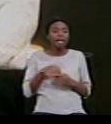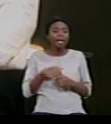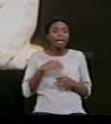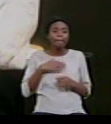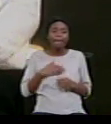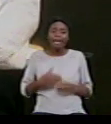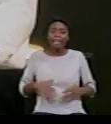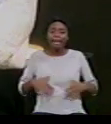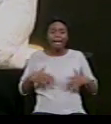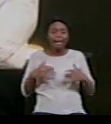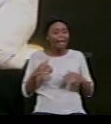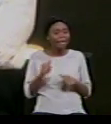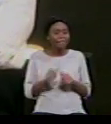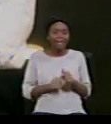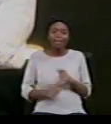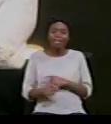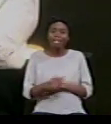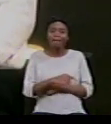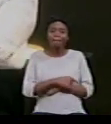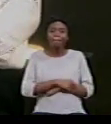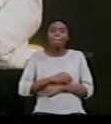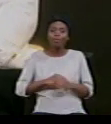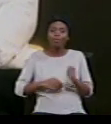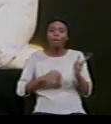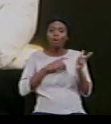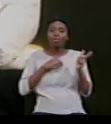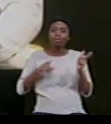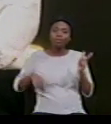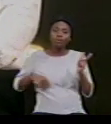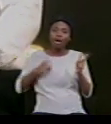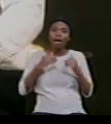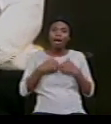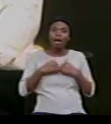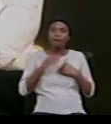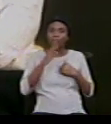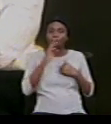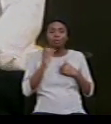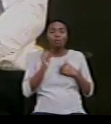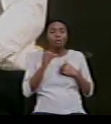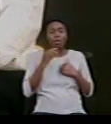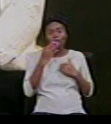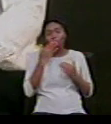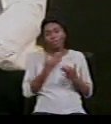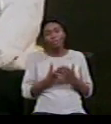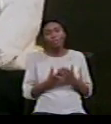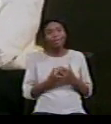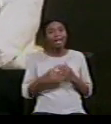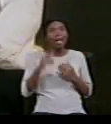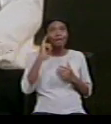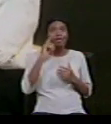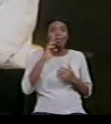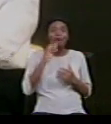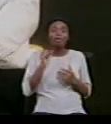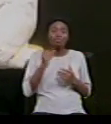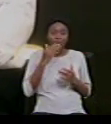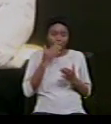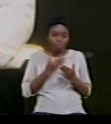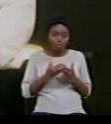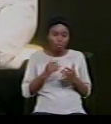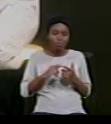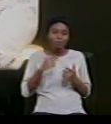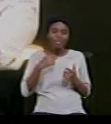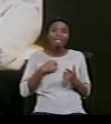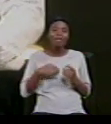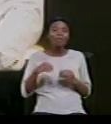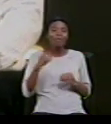excellent in my life every day. Oh Lord, you have been so good. You are so good